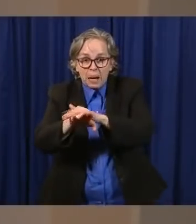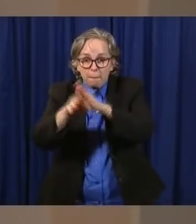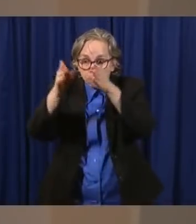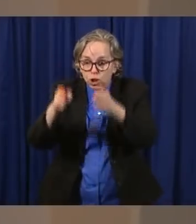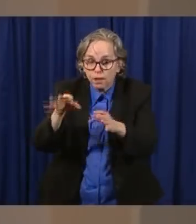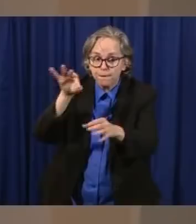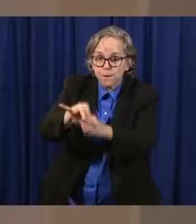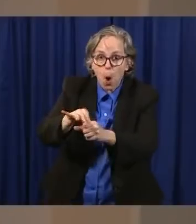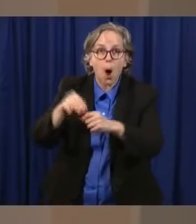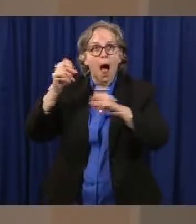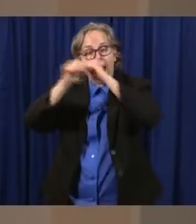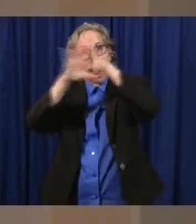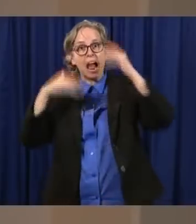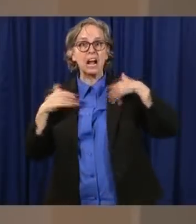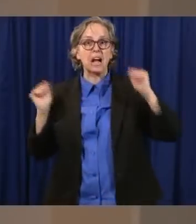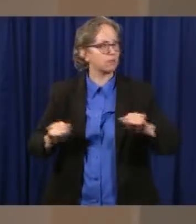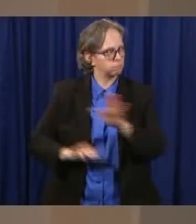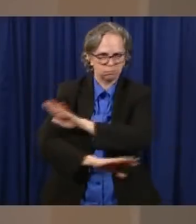this primary.